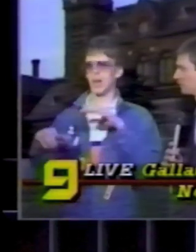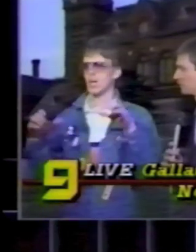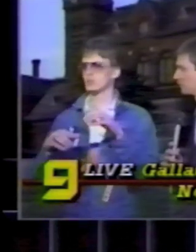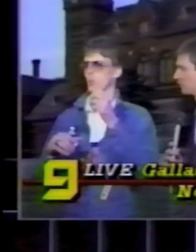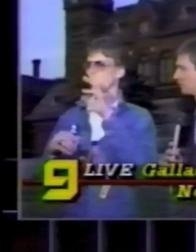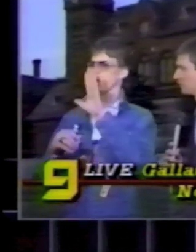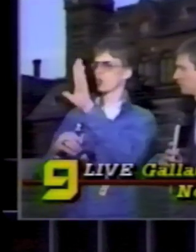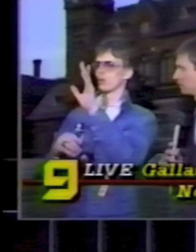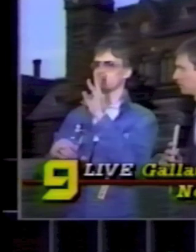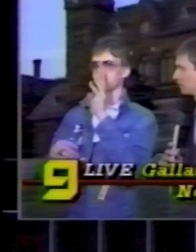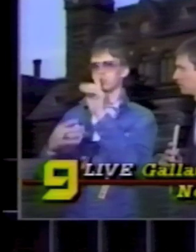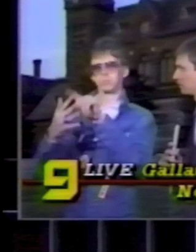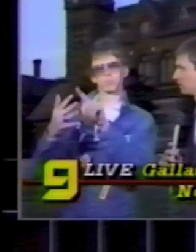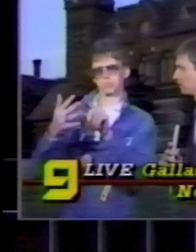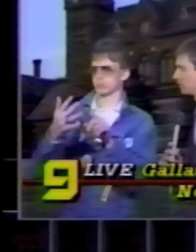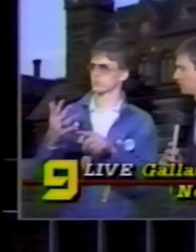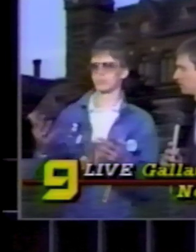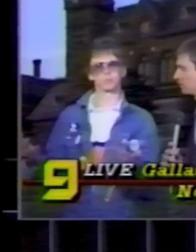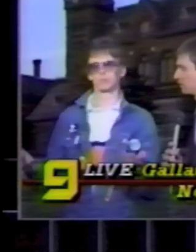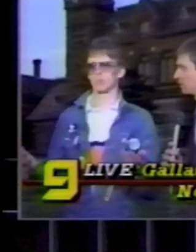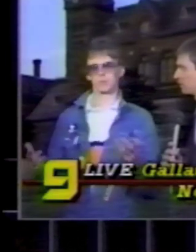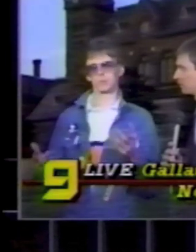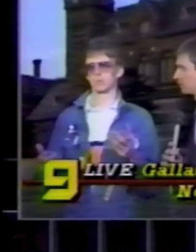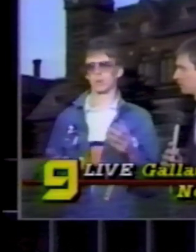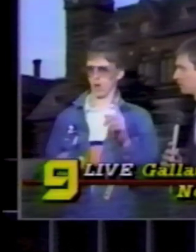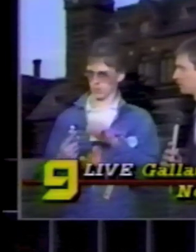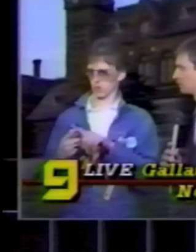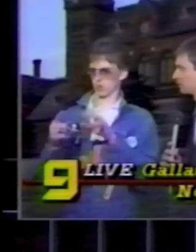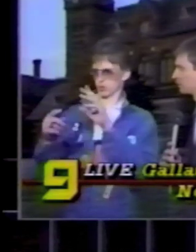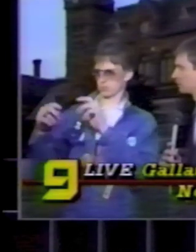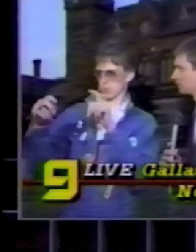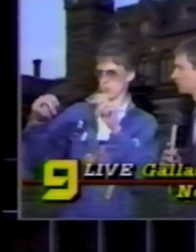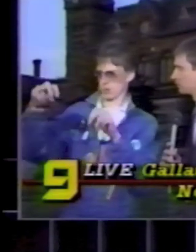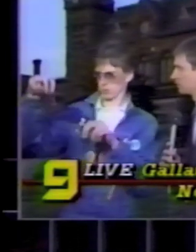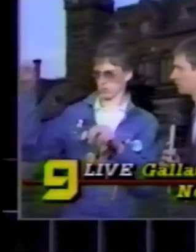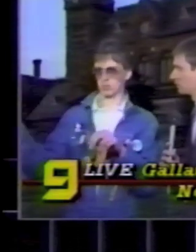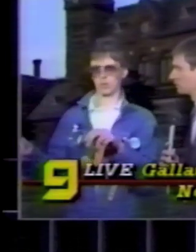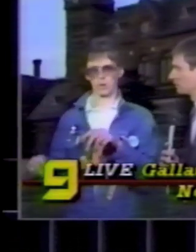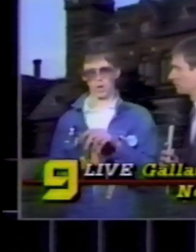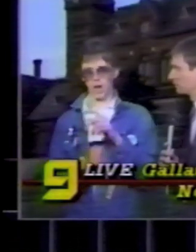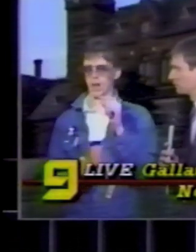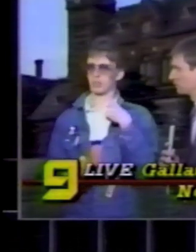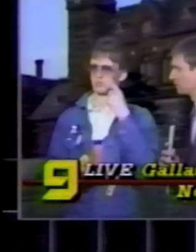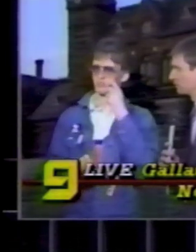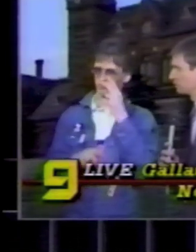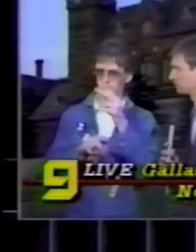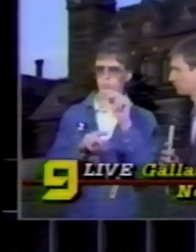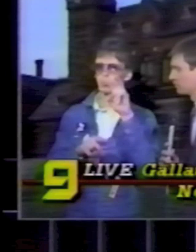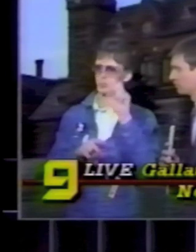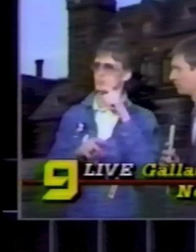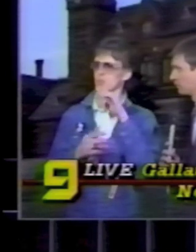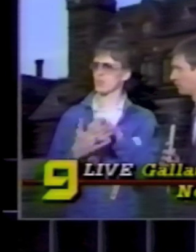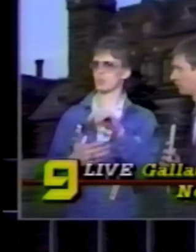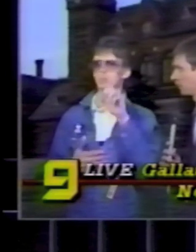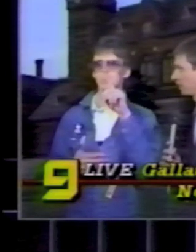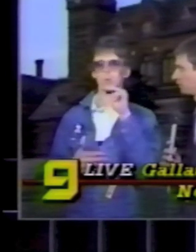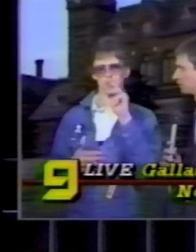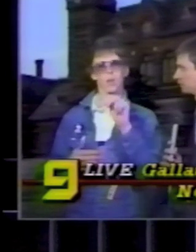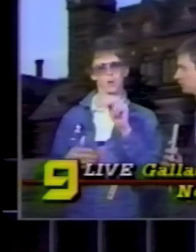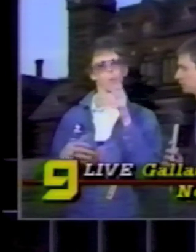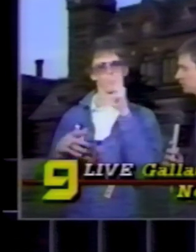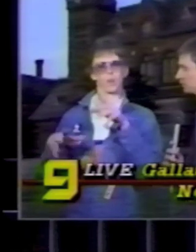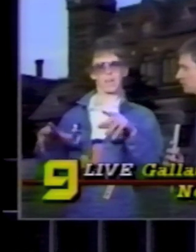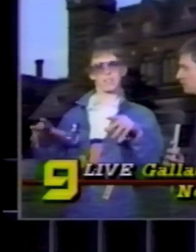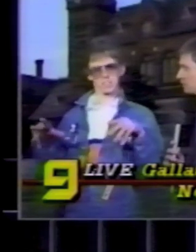We won't accept any board action, whatever they say, until Spillman resigns.